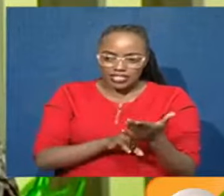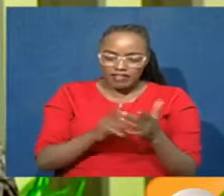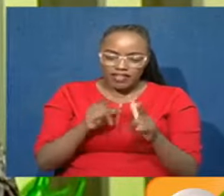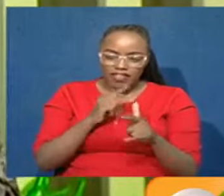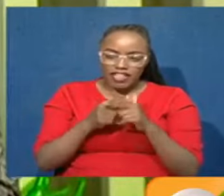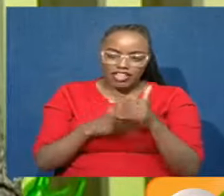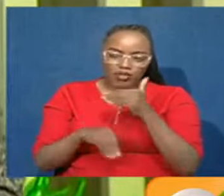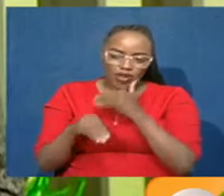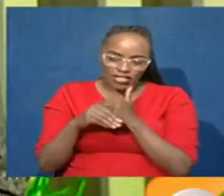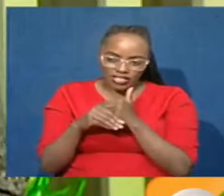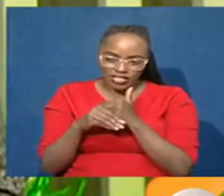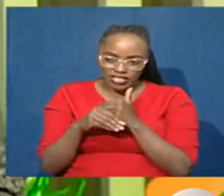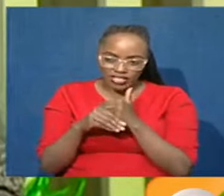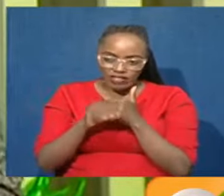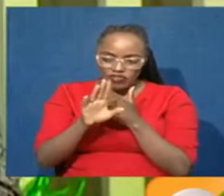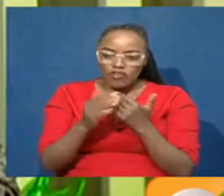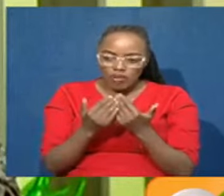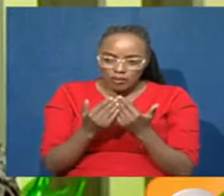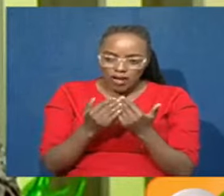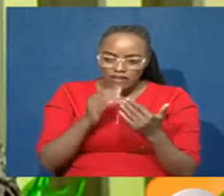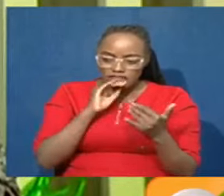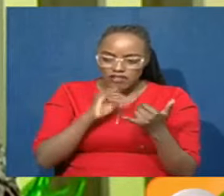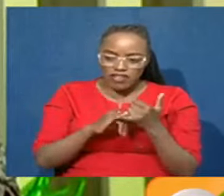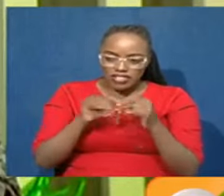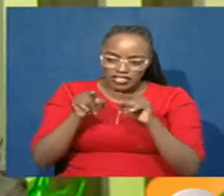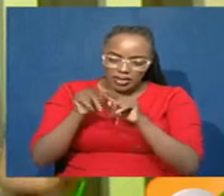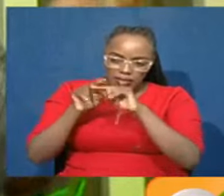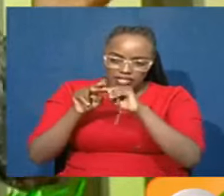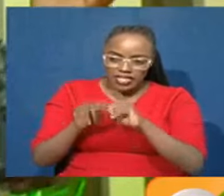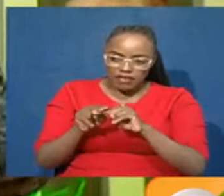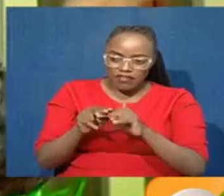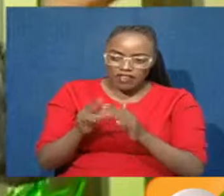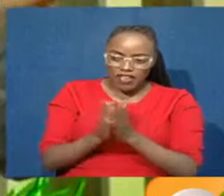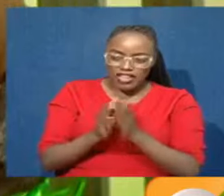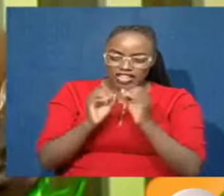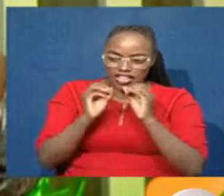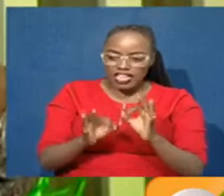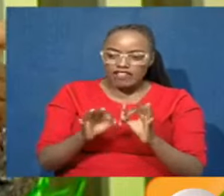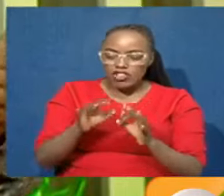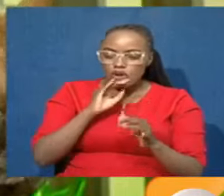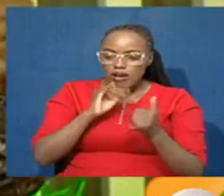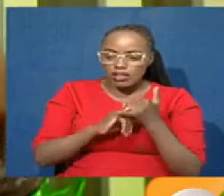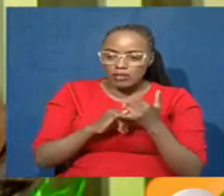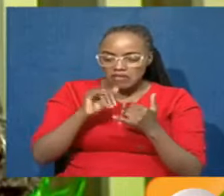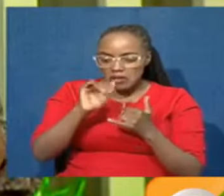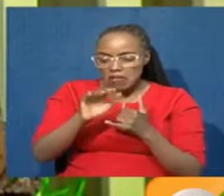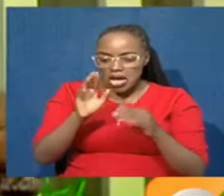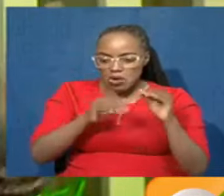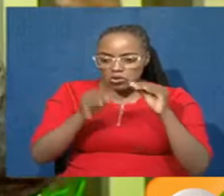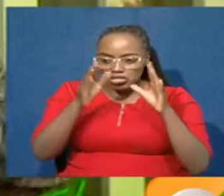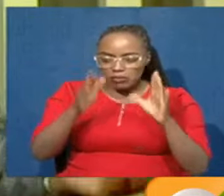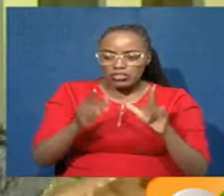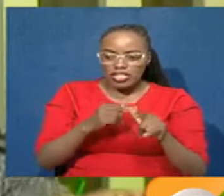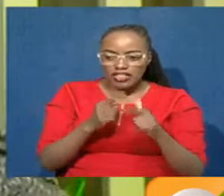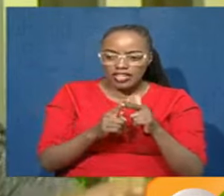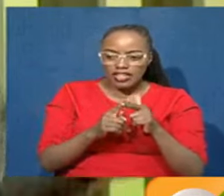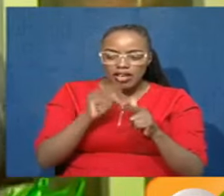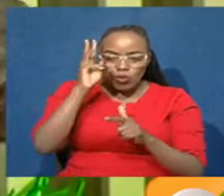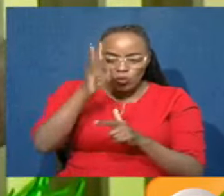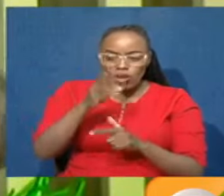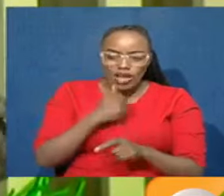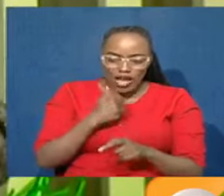you add your spouse as your dependent, and if your spouse is your contributor, then she